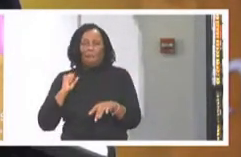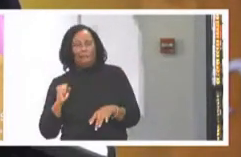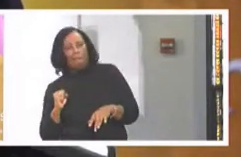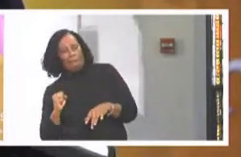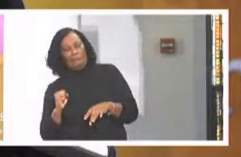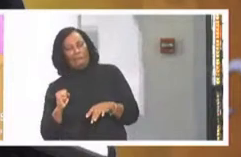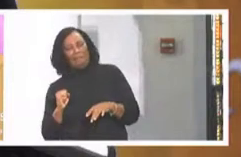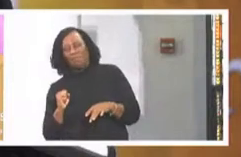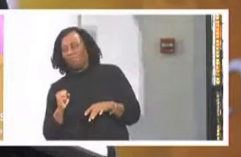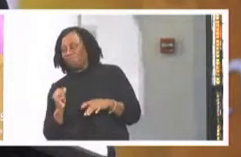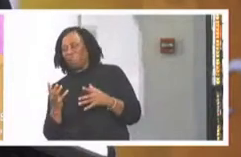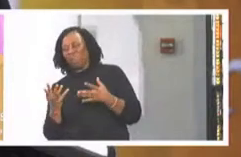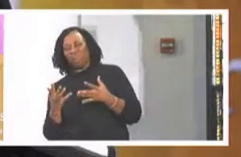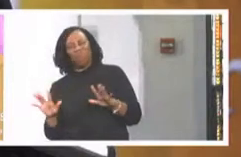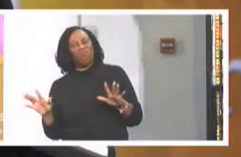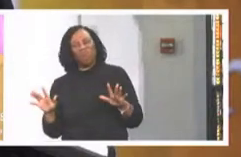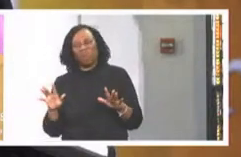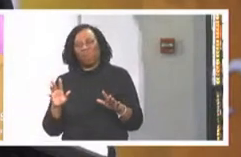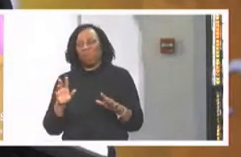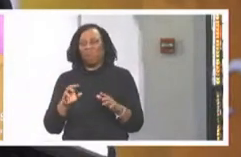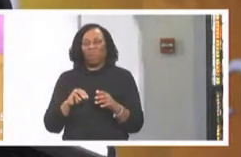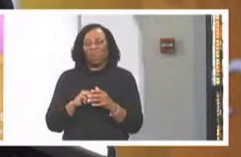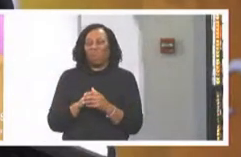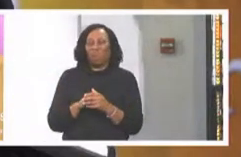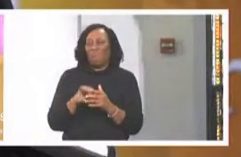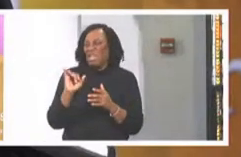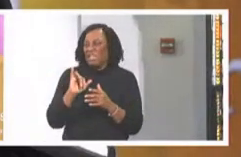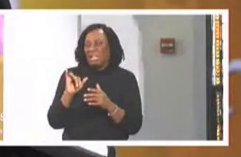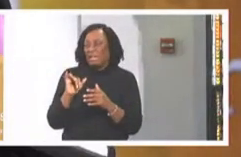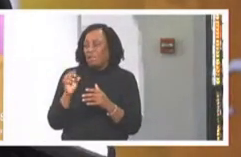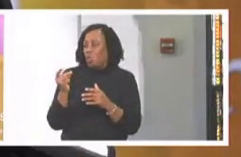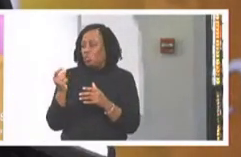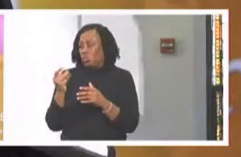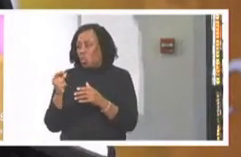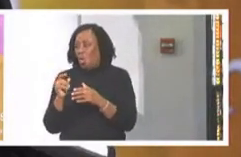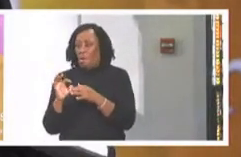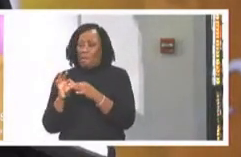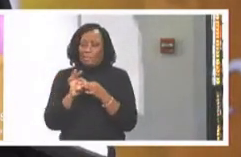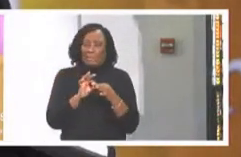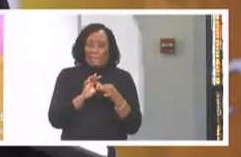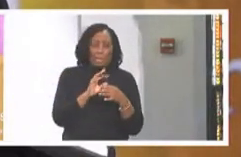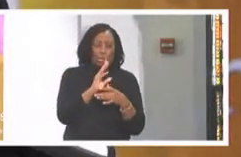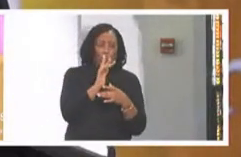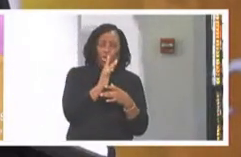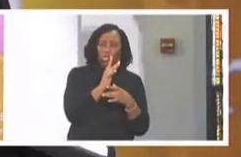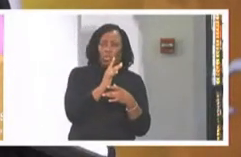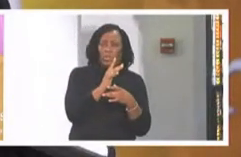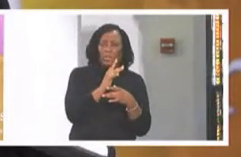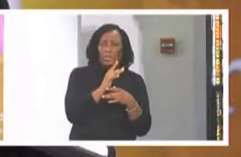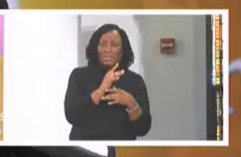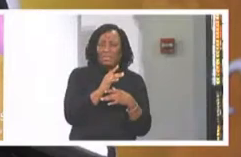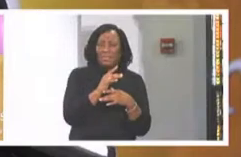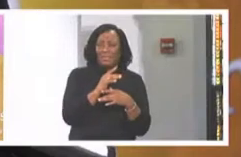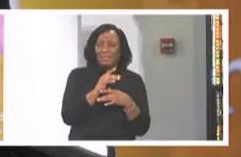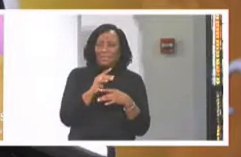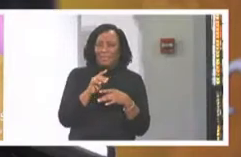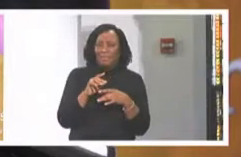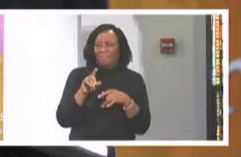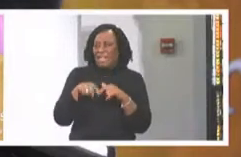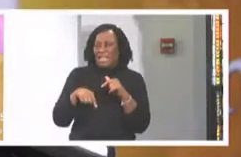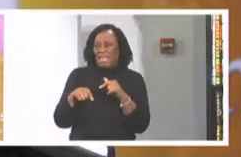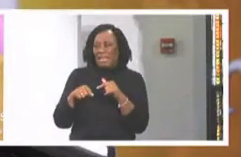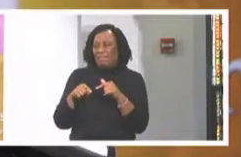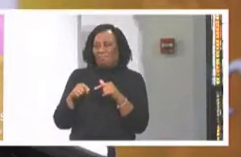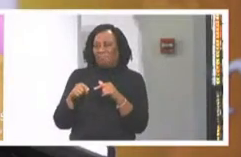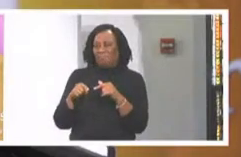chained to the tree stump in the backyard. And, you know, he can only go so far running